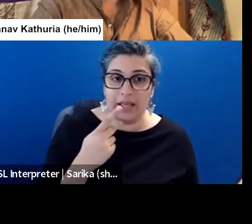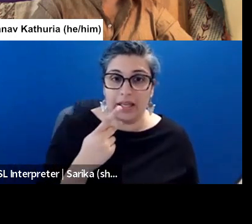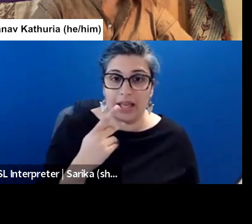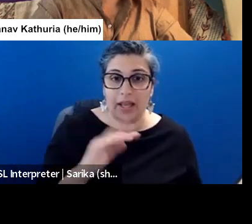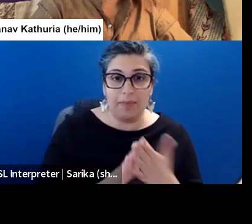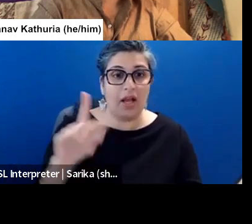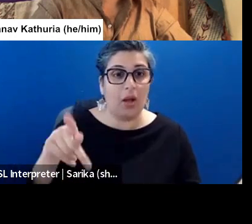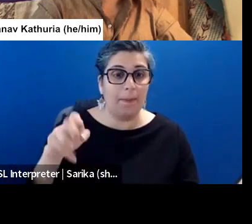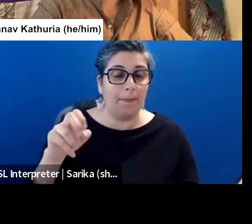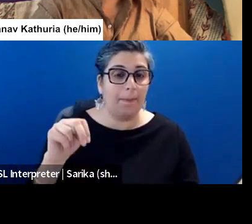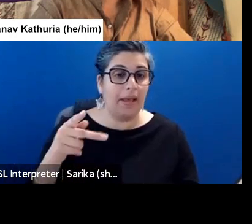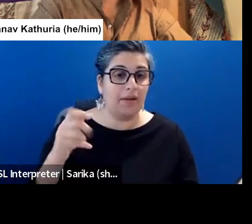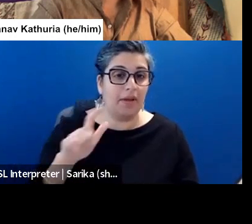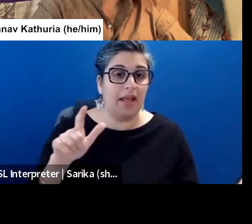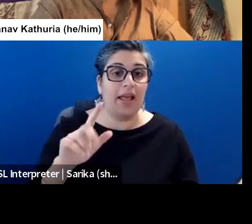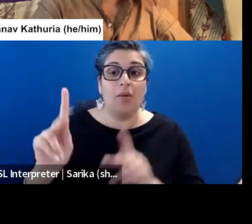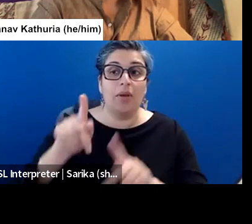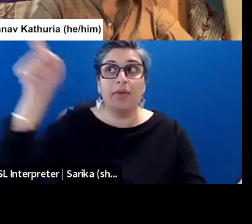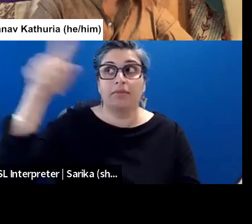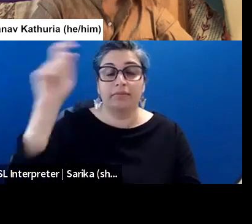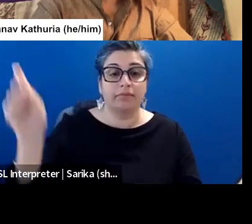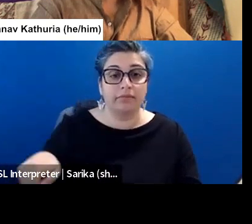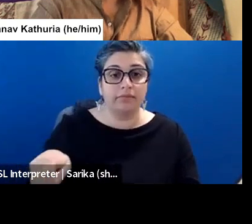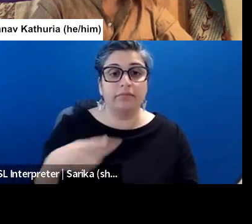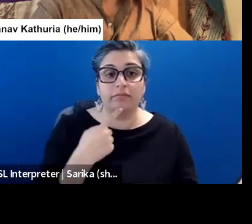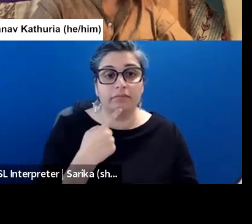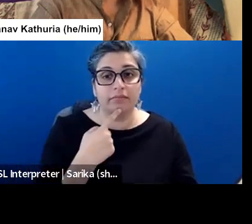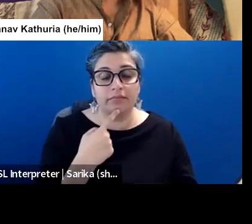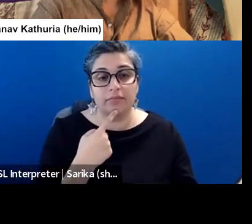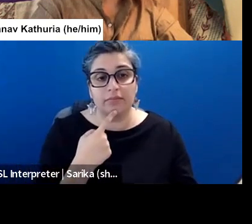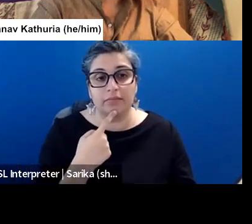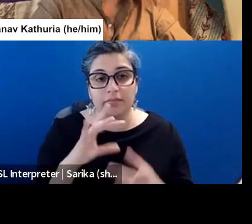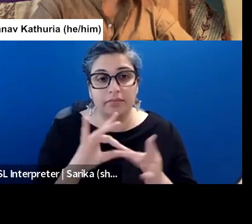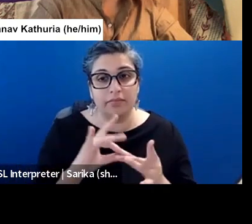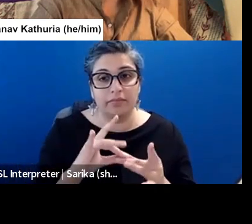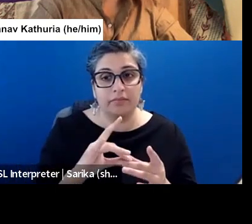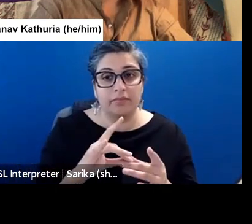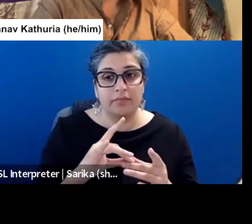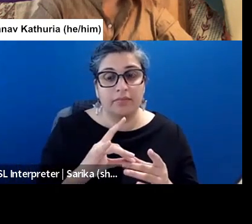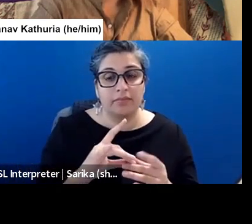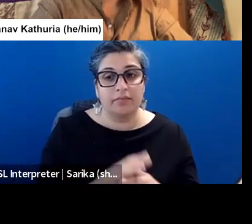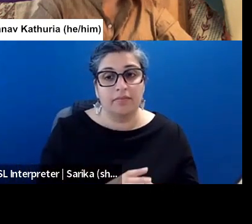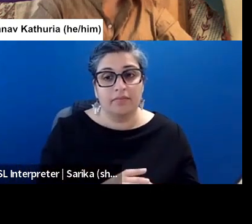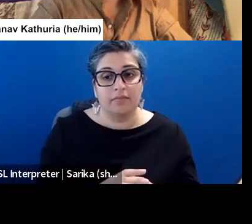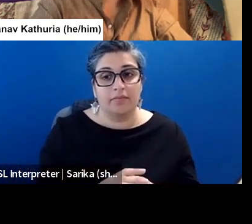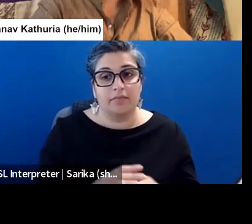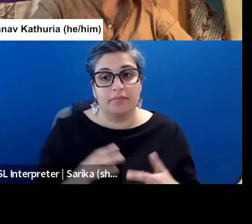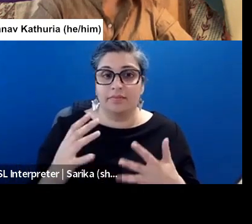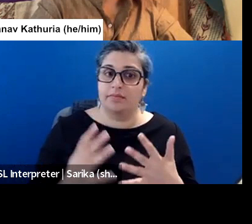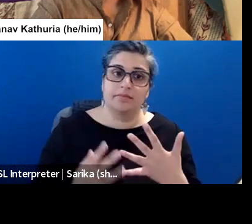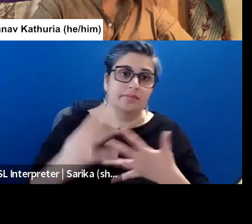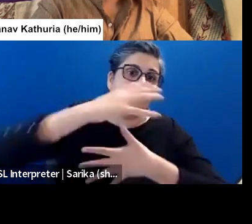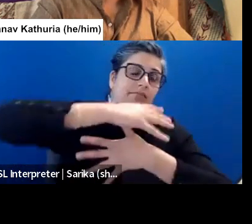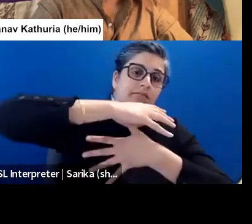And also, the folks in Texas have said that that one of the biggest things that they're dealing with the child